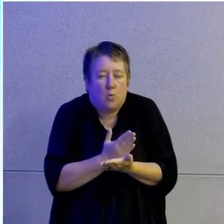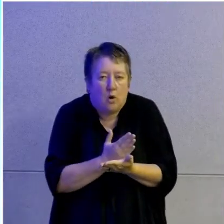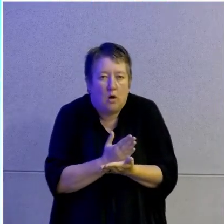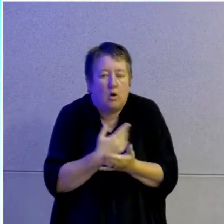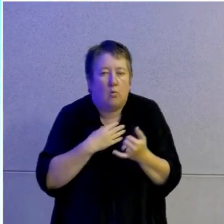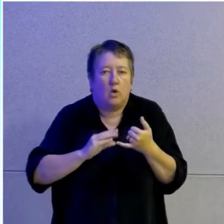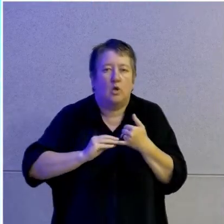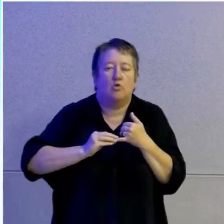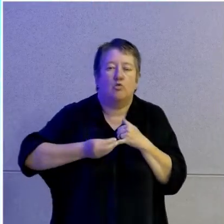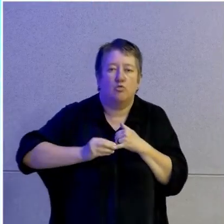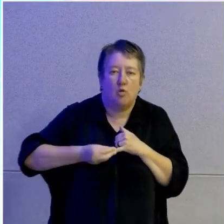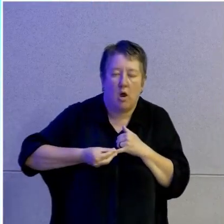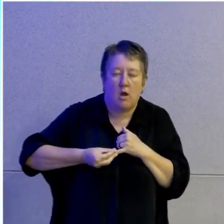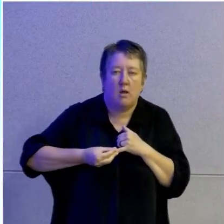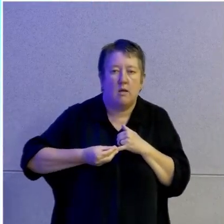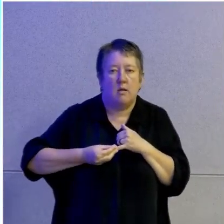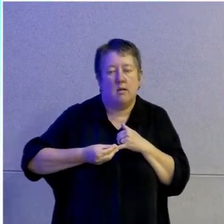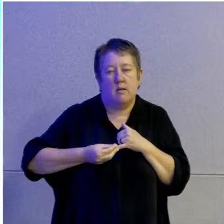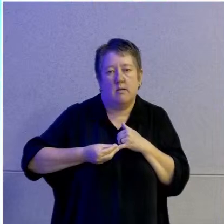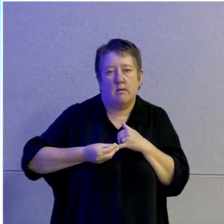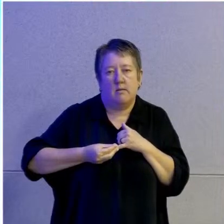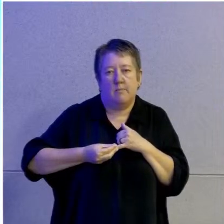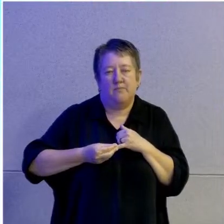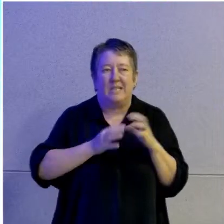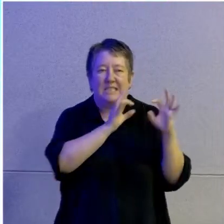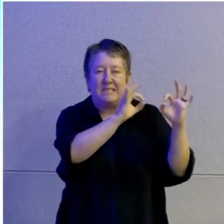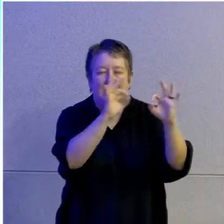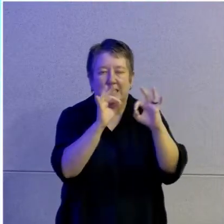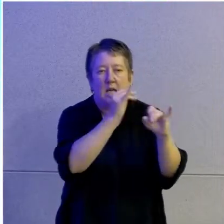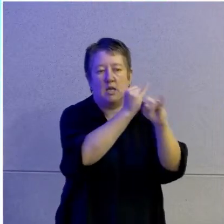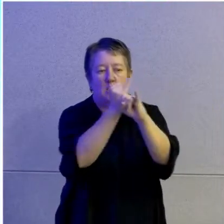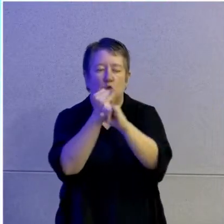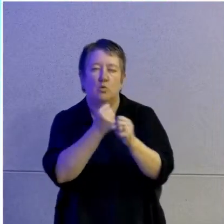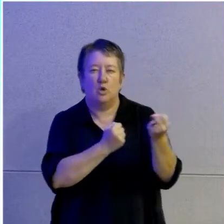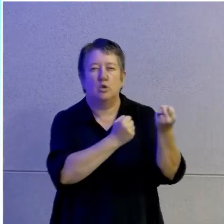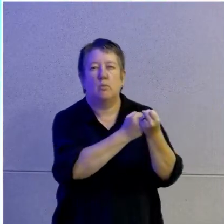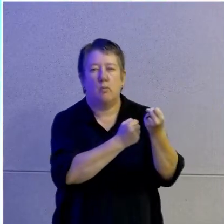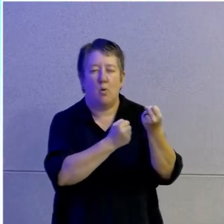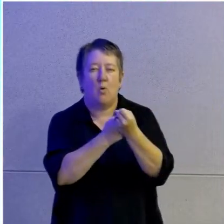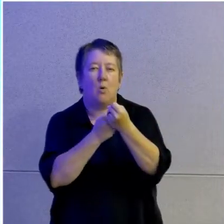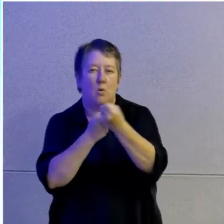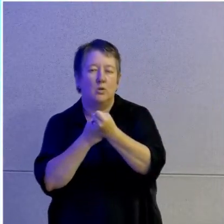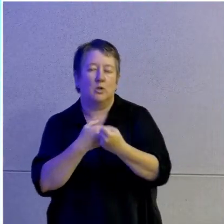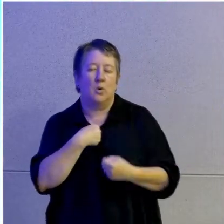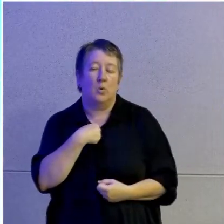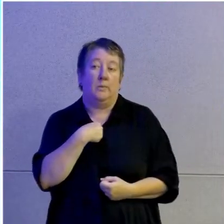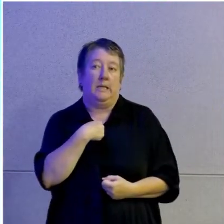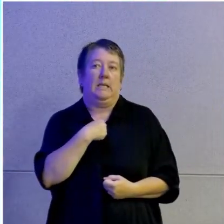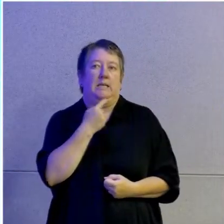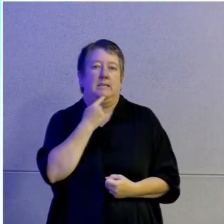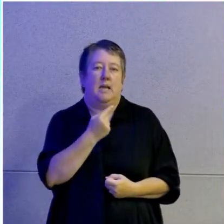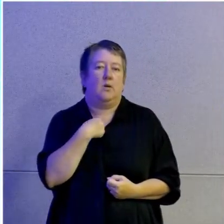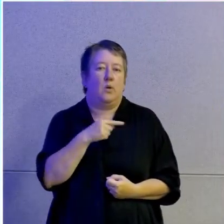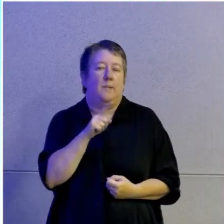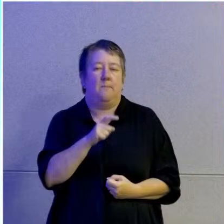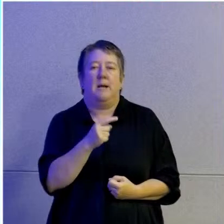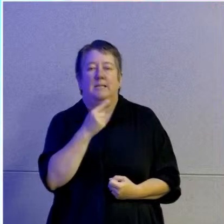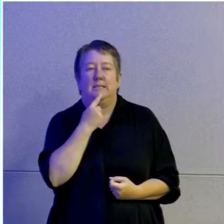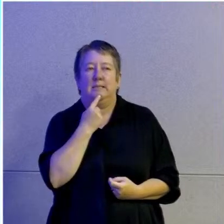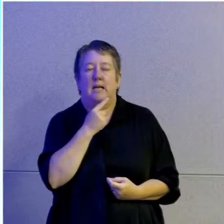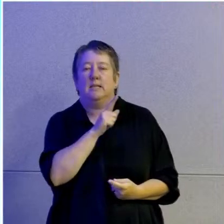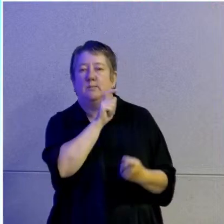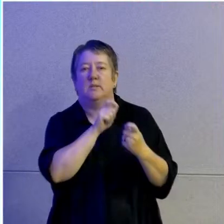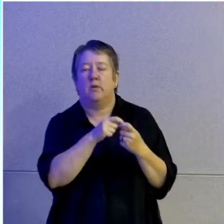all means to support such institutions. Really, I said, let me mention this and say